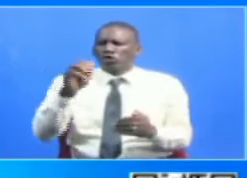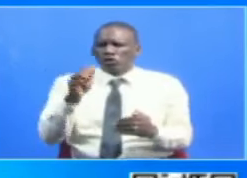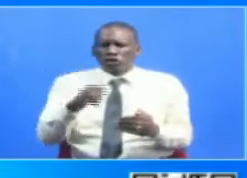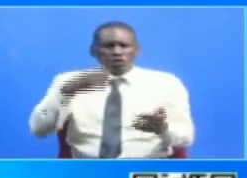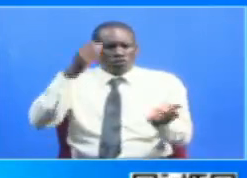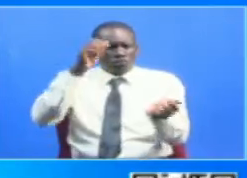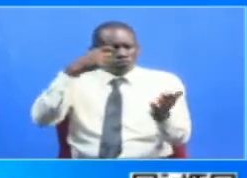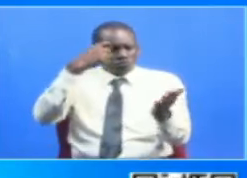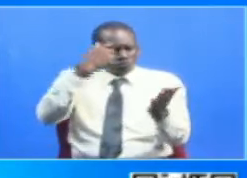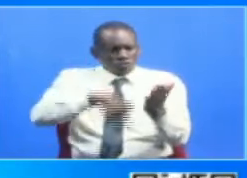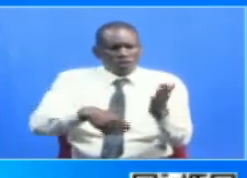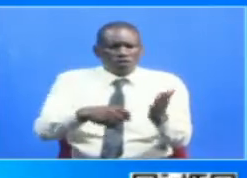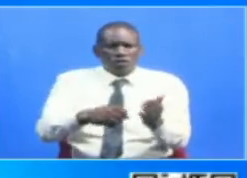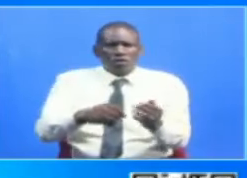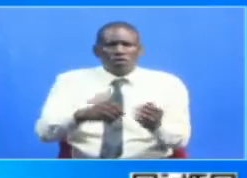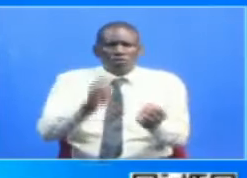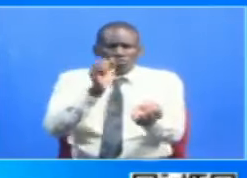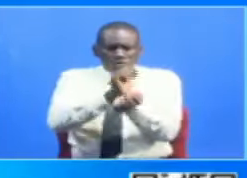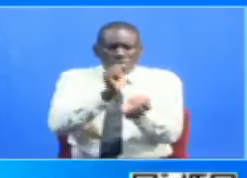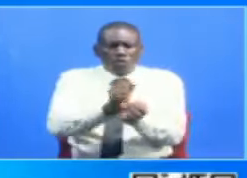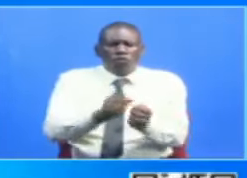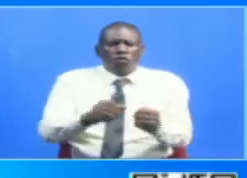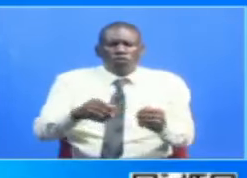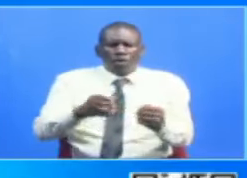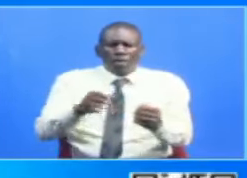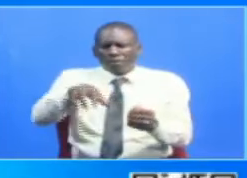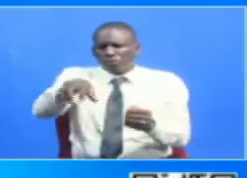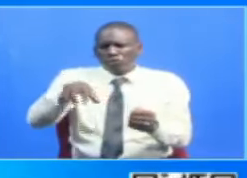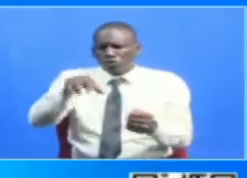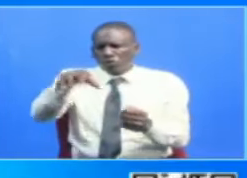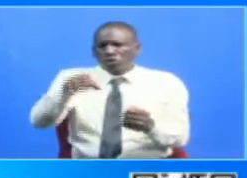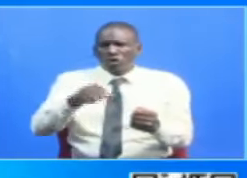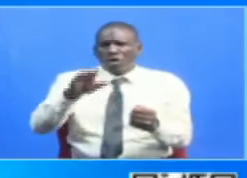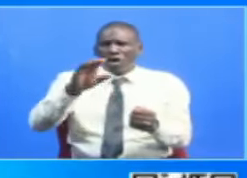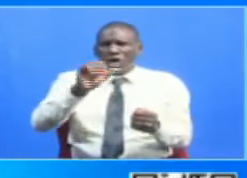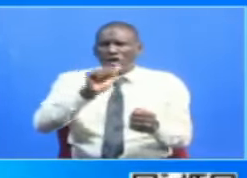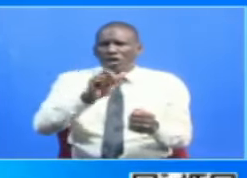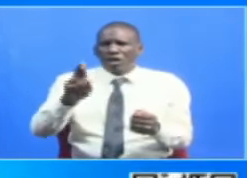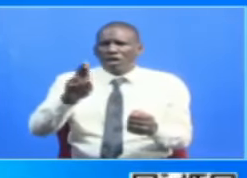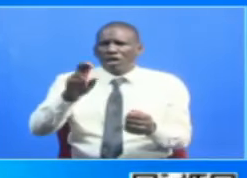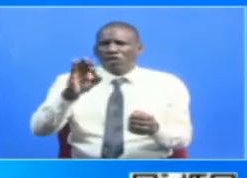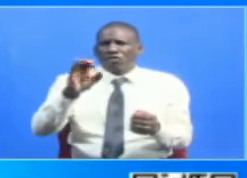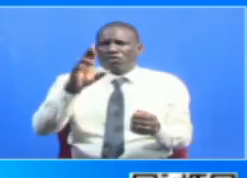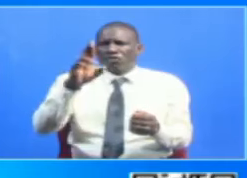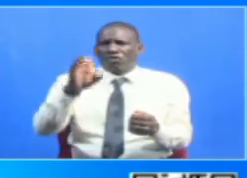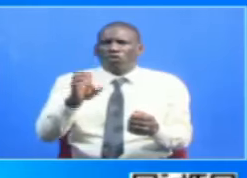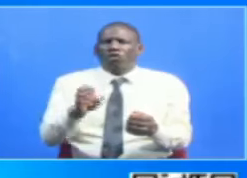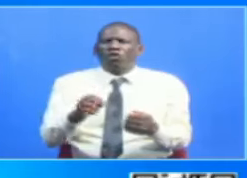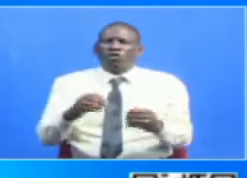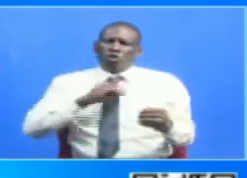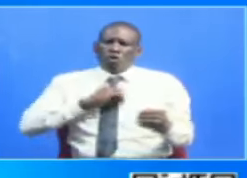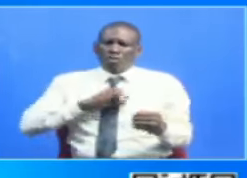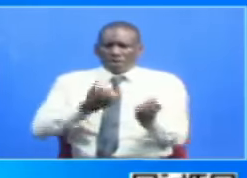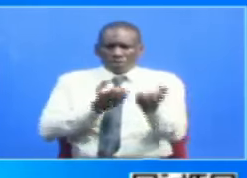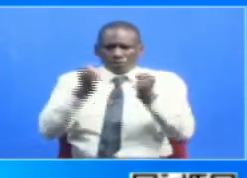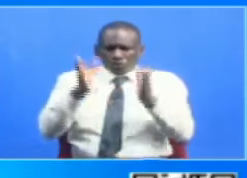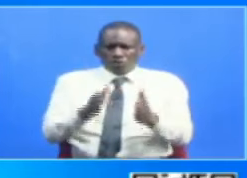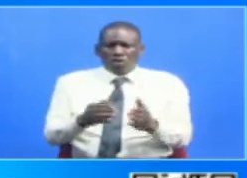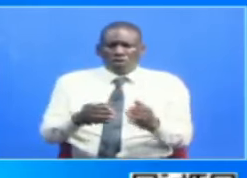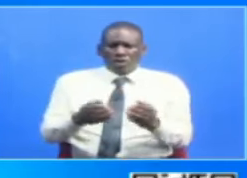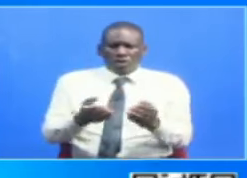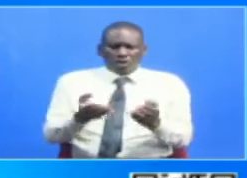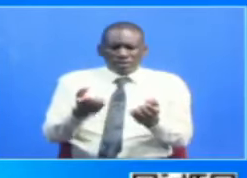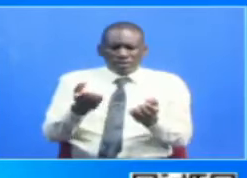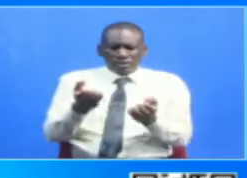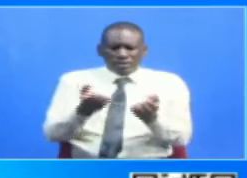has imposed on retail chain Carrefour, owned by Majid Al Futtaim. The retailers' umbrella body